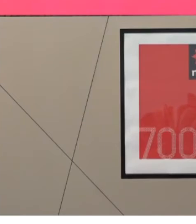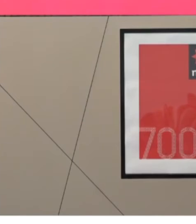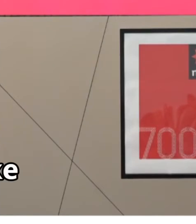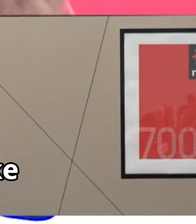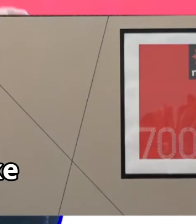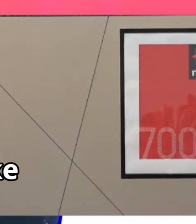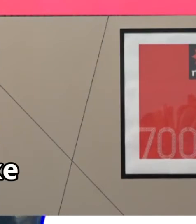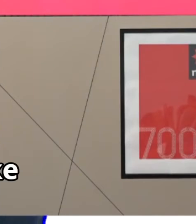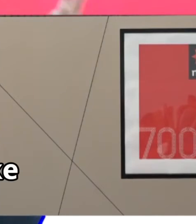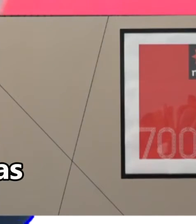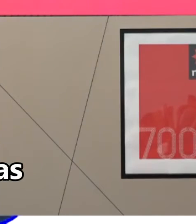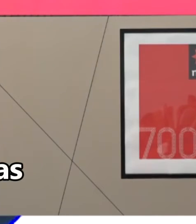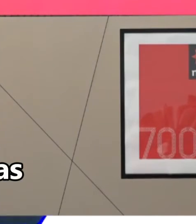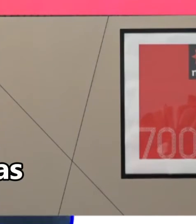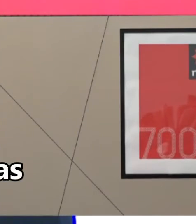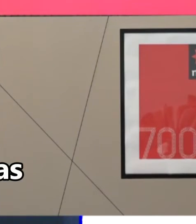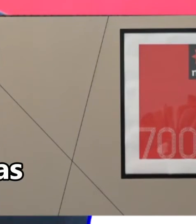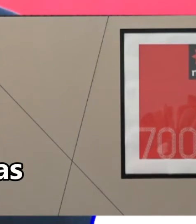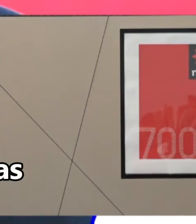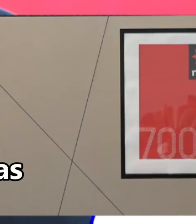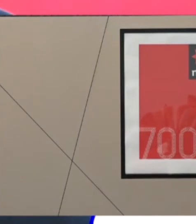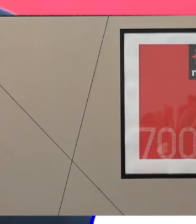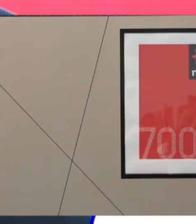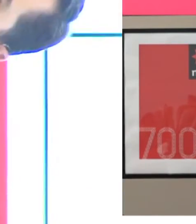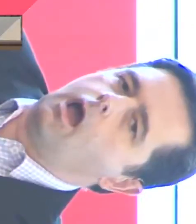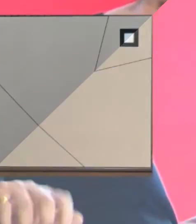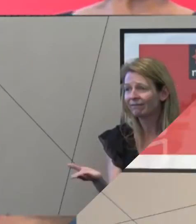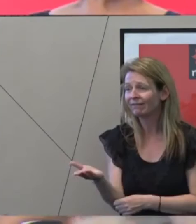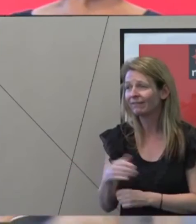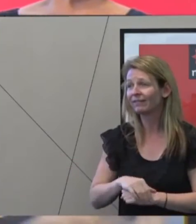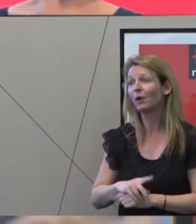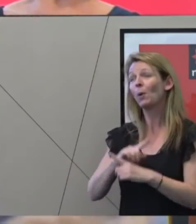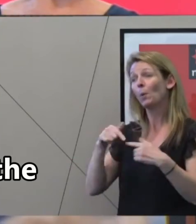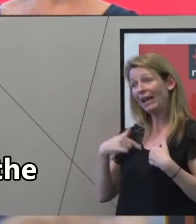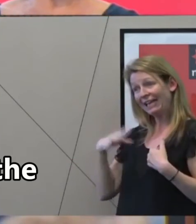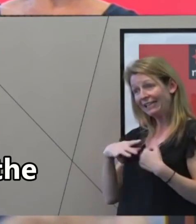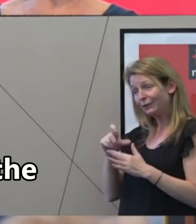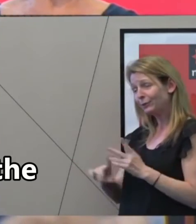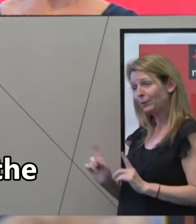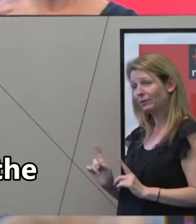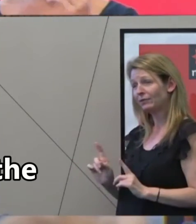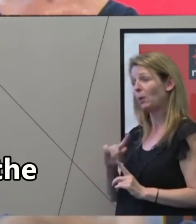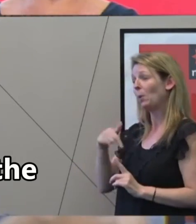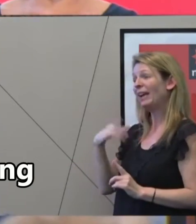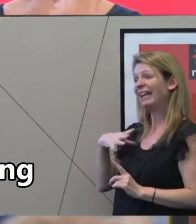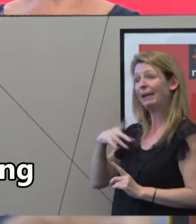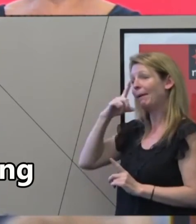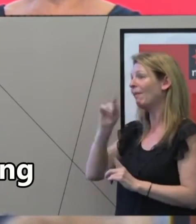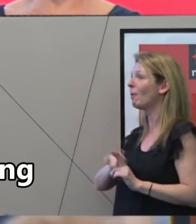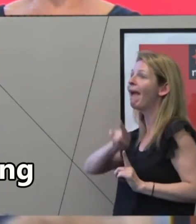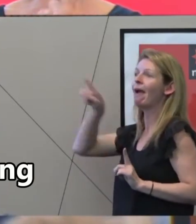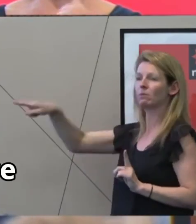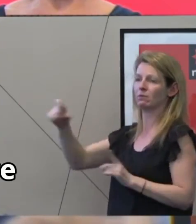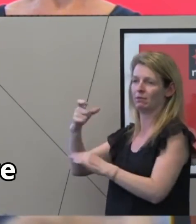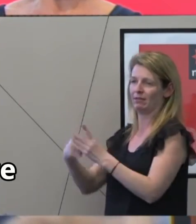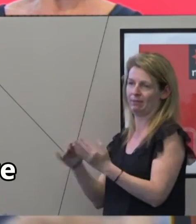there's a strong interconnection, if you like, between those major areas. What we need to do is have people from outside the disability